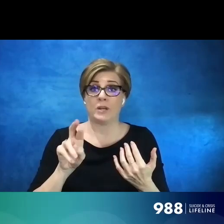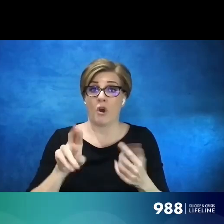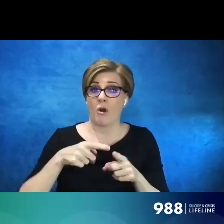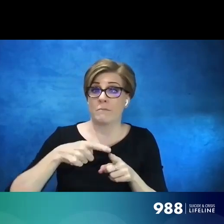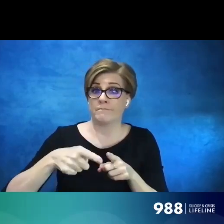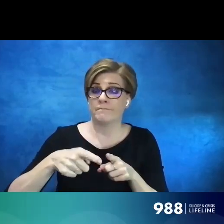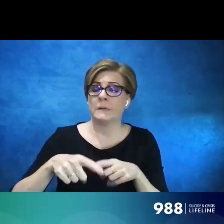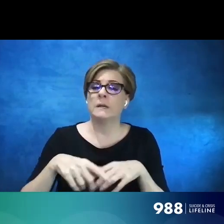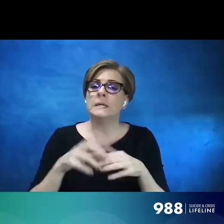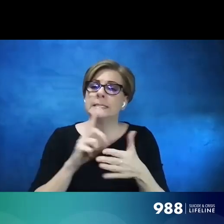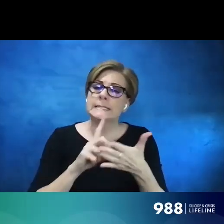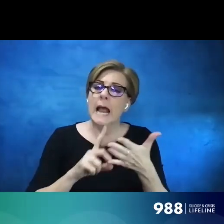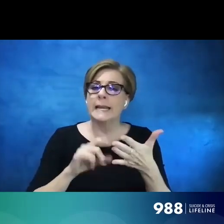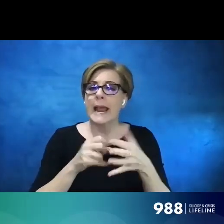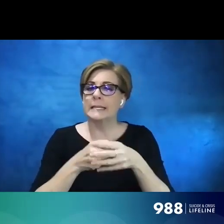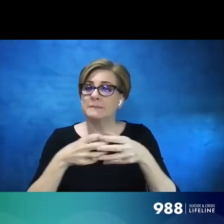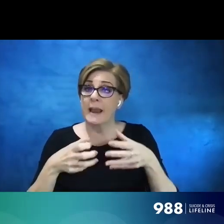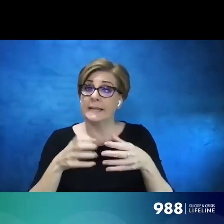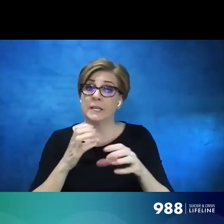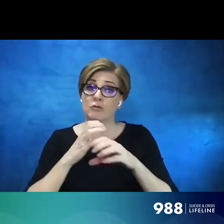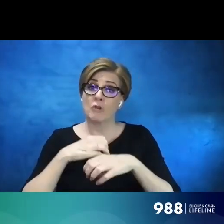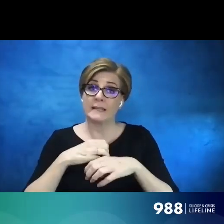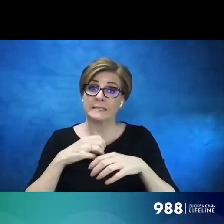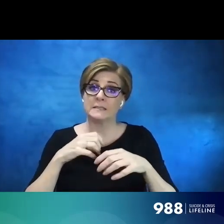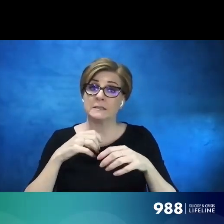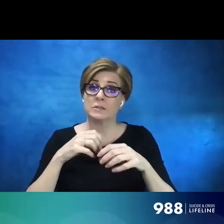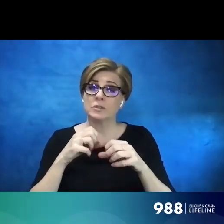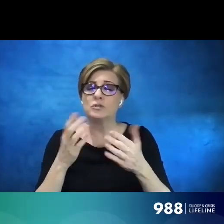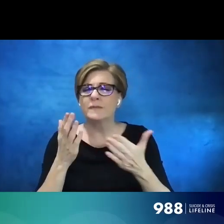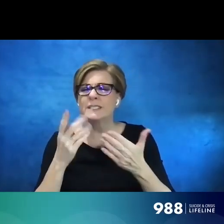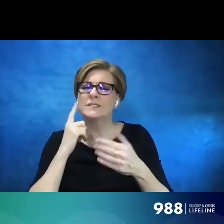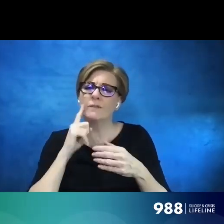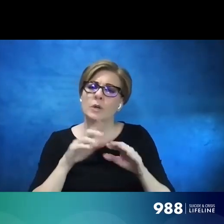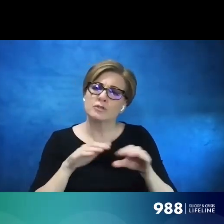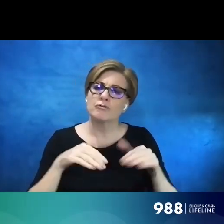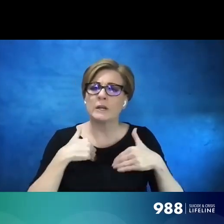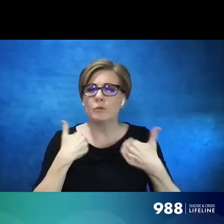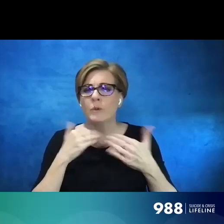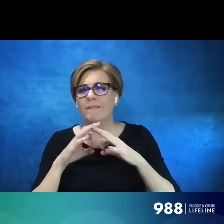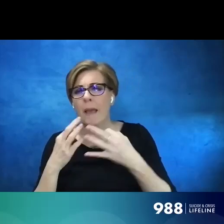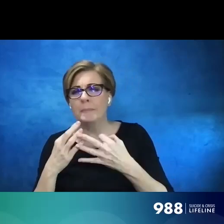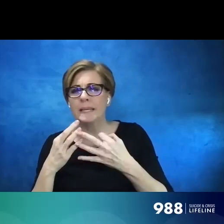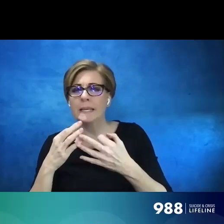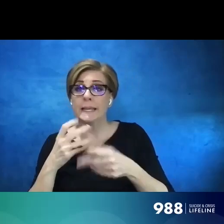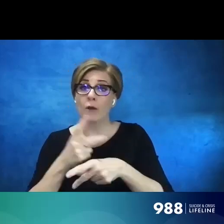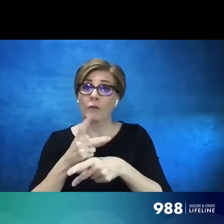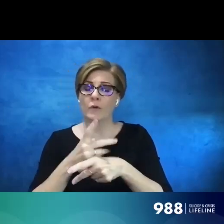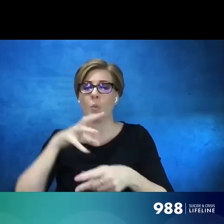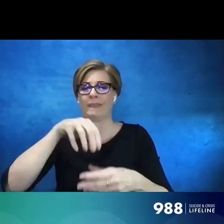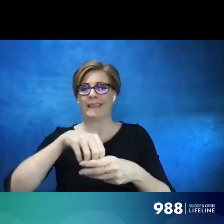designing and expanding crisis services for children, youth, families, caregivers within a systems of